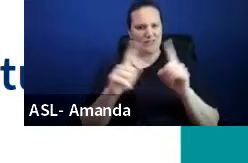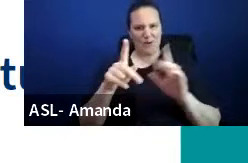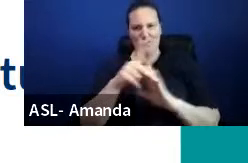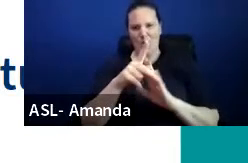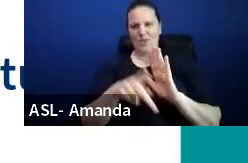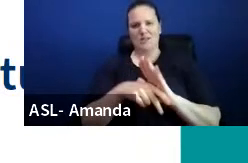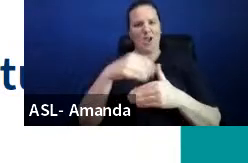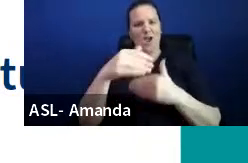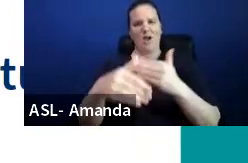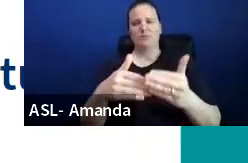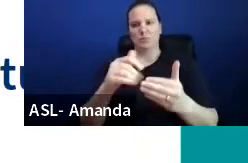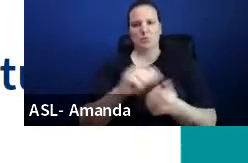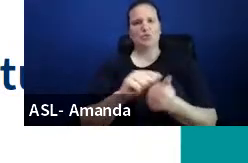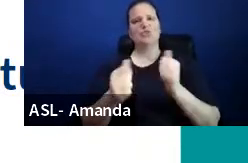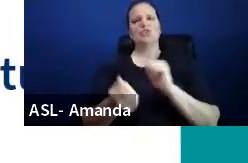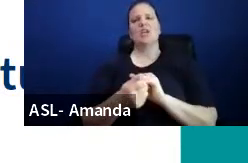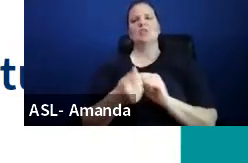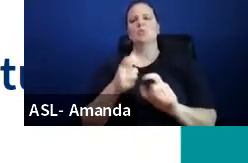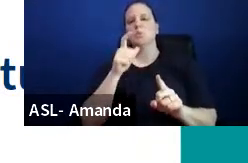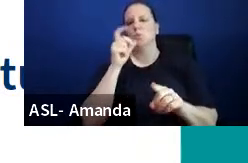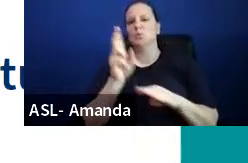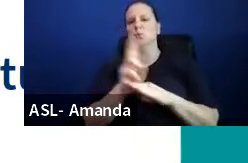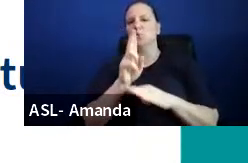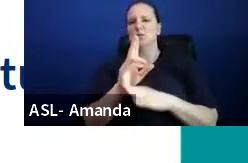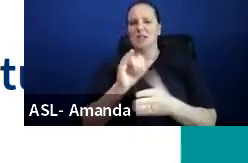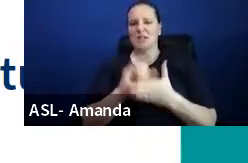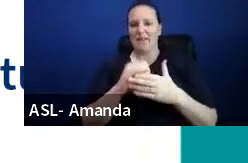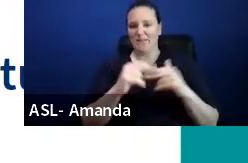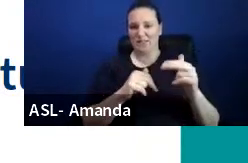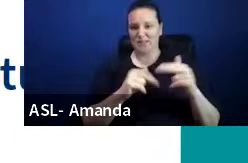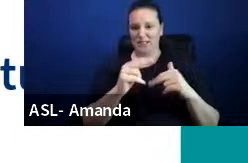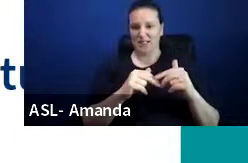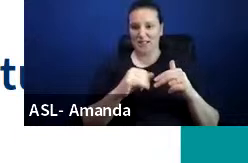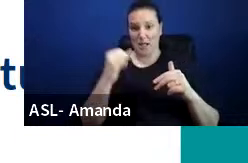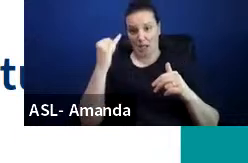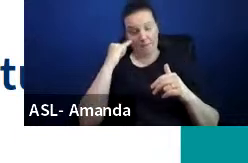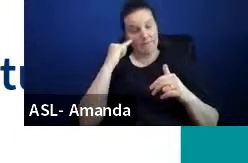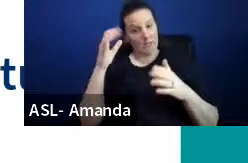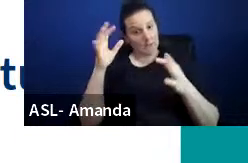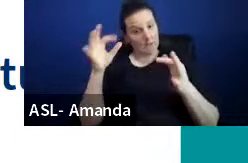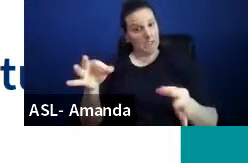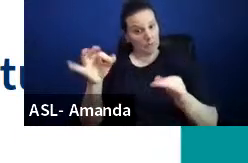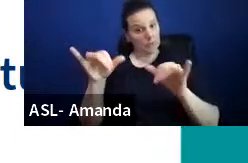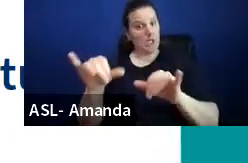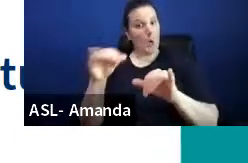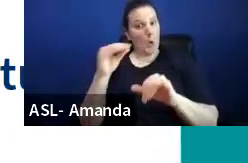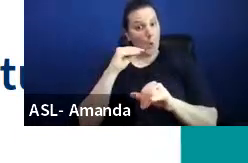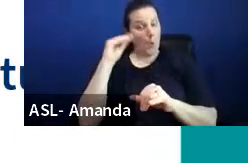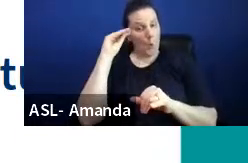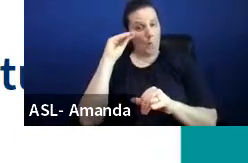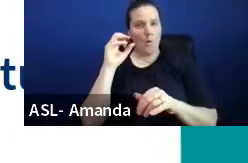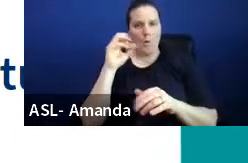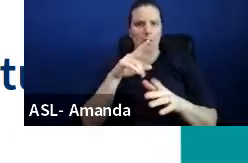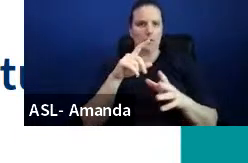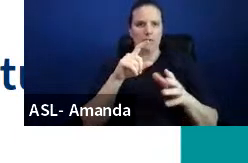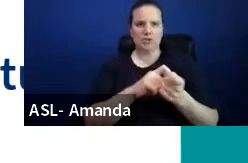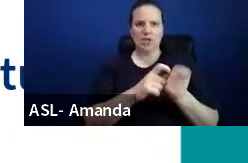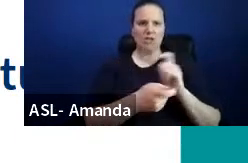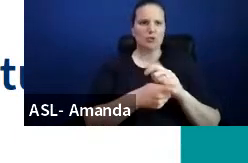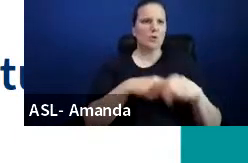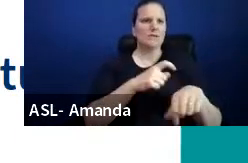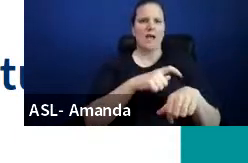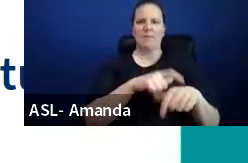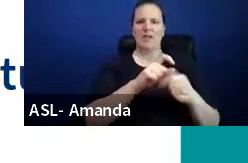policy options will change who uses the facility, whether they will choose to stay home or whether they will change what time of day they